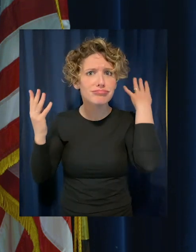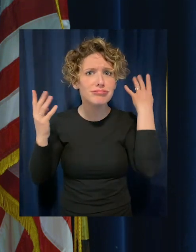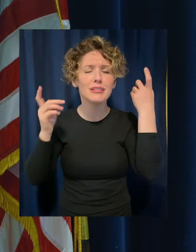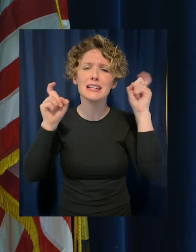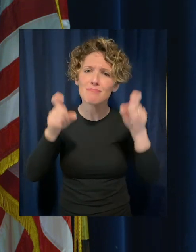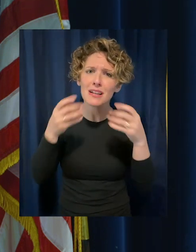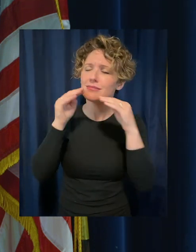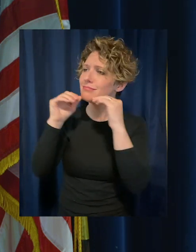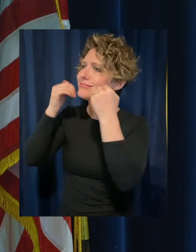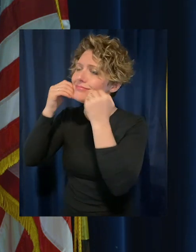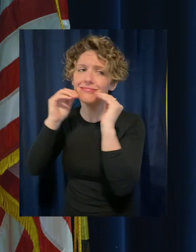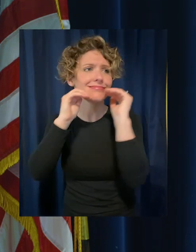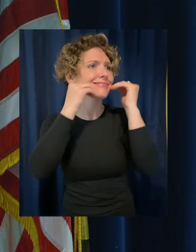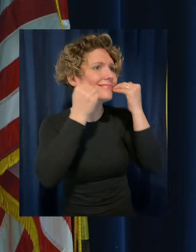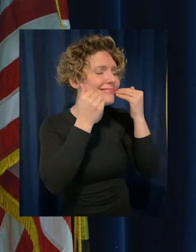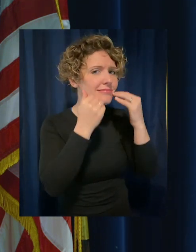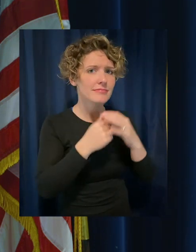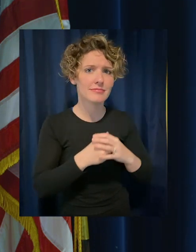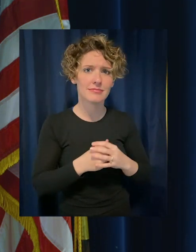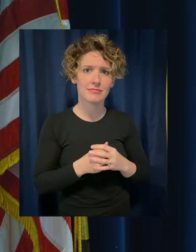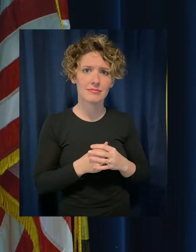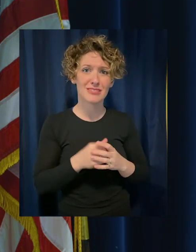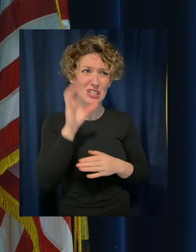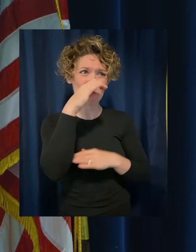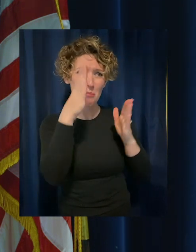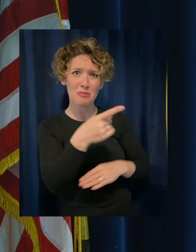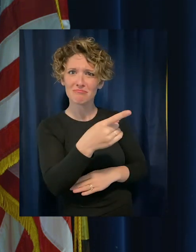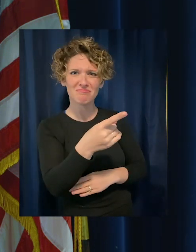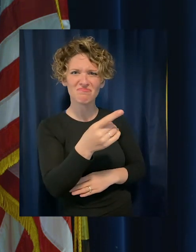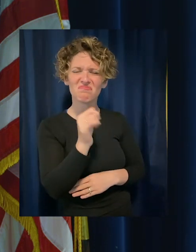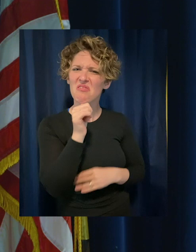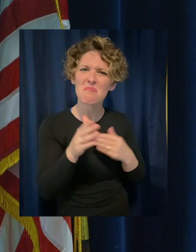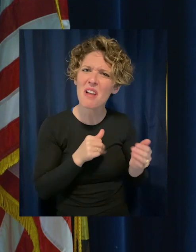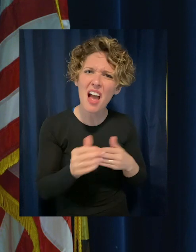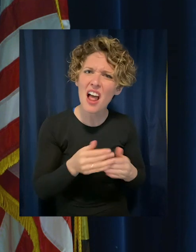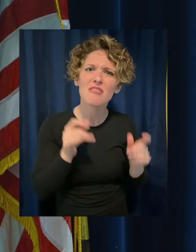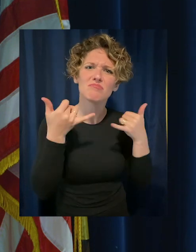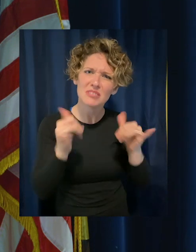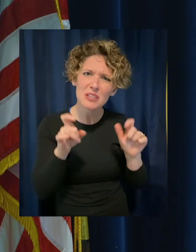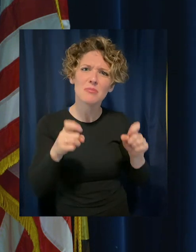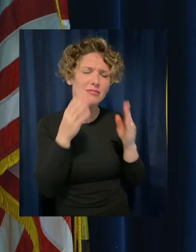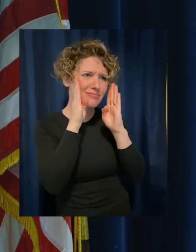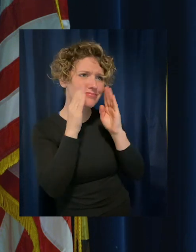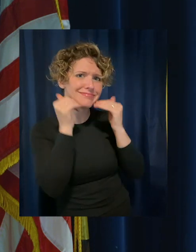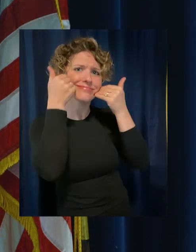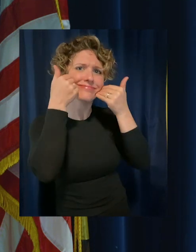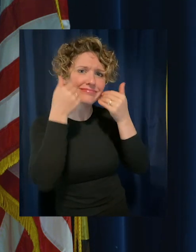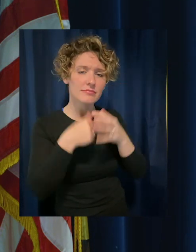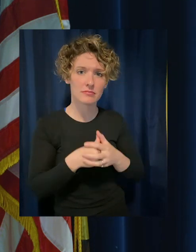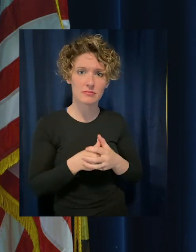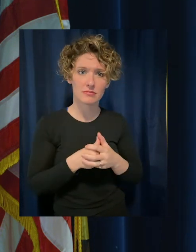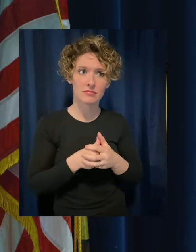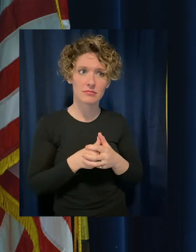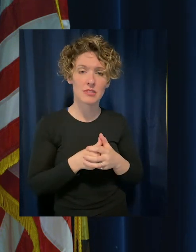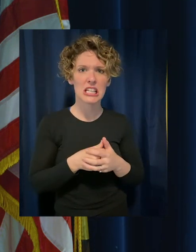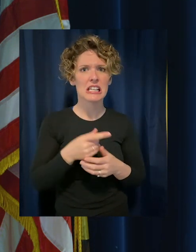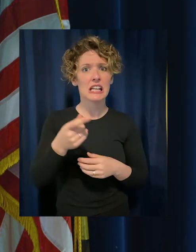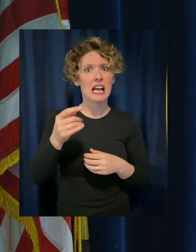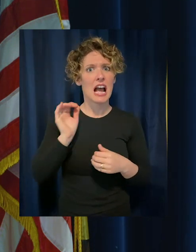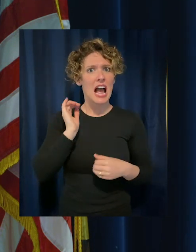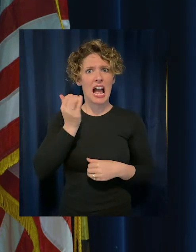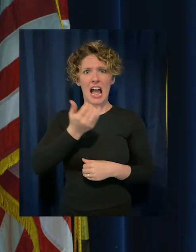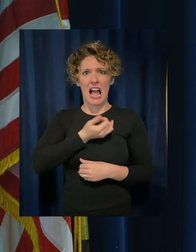and we don't know how others are coping. Just a little acknowledgement and human warmth can change